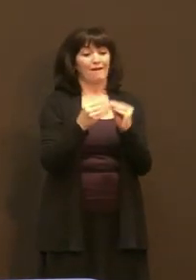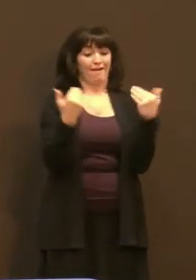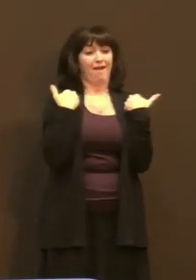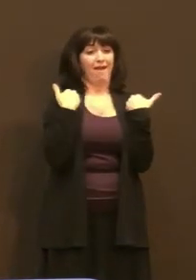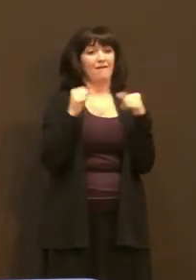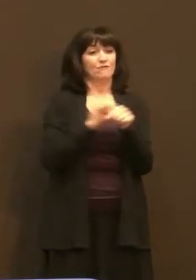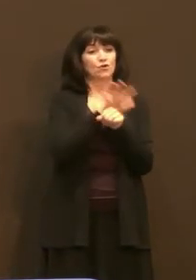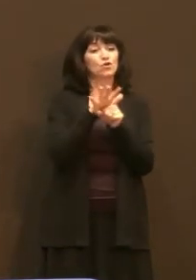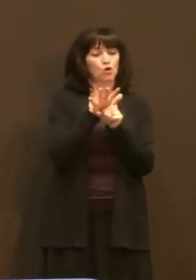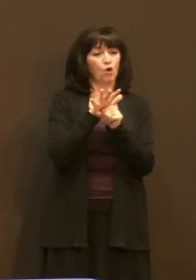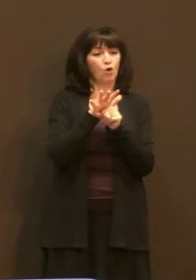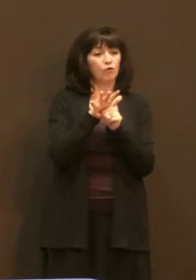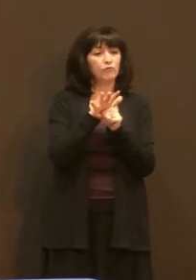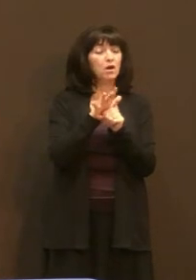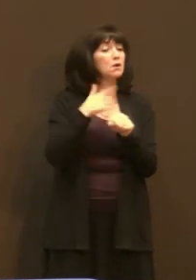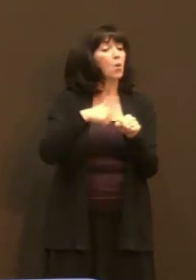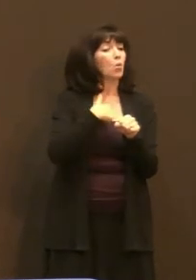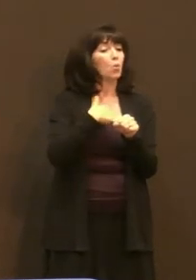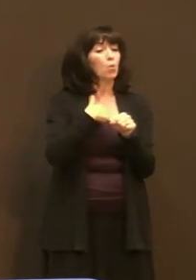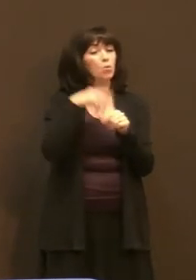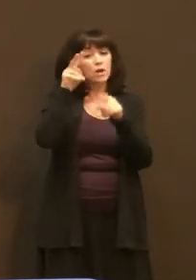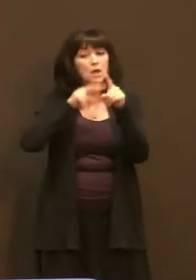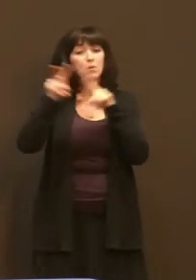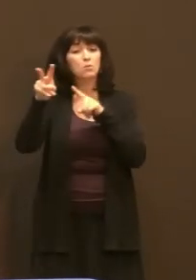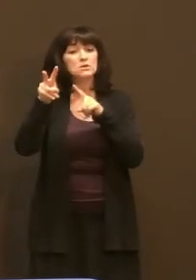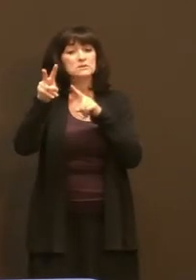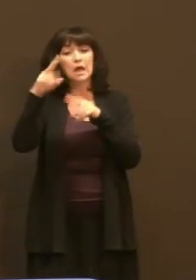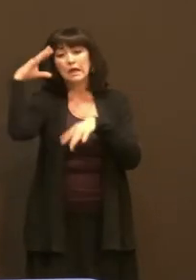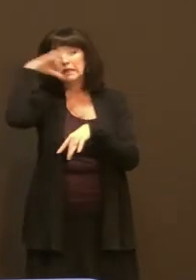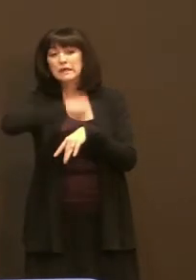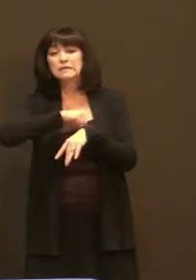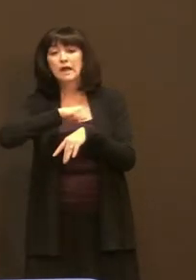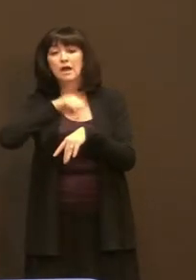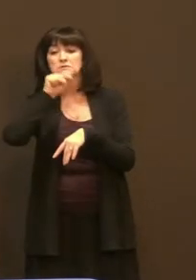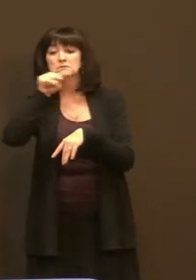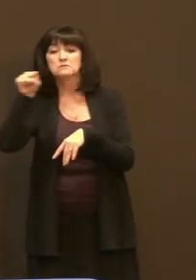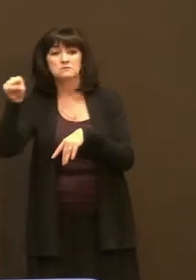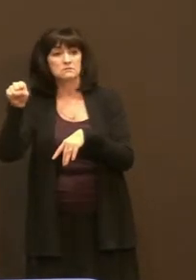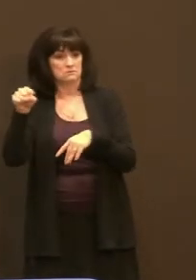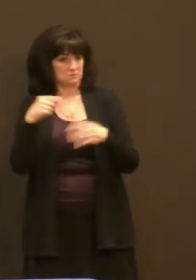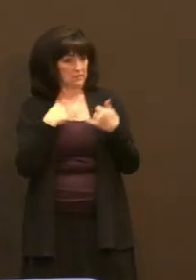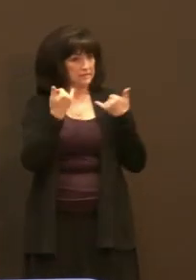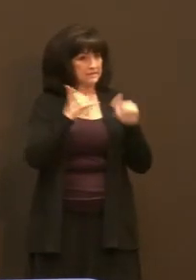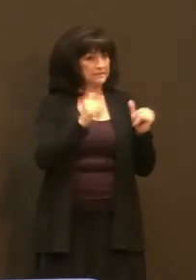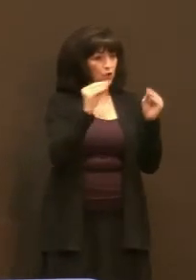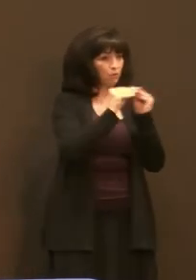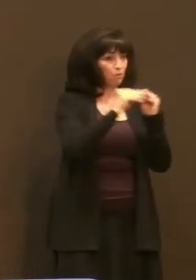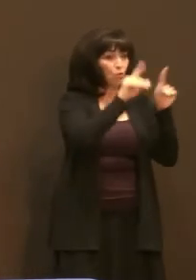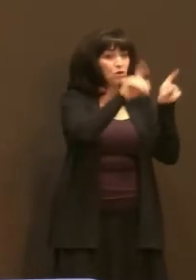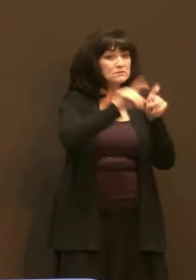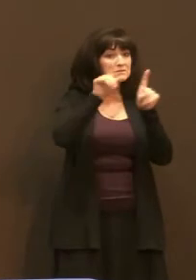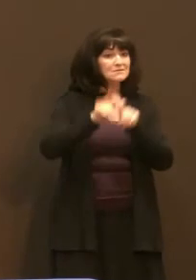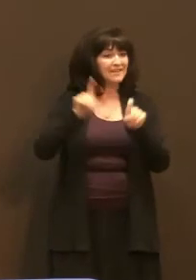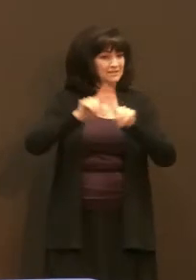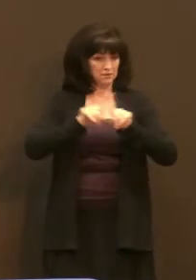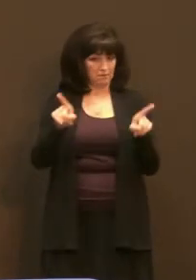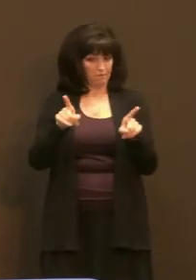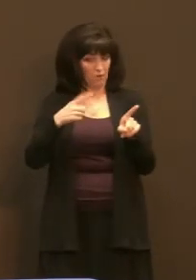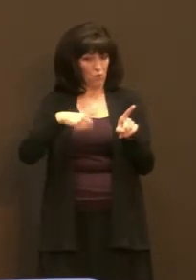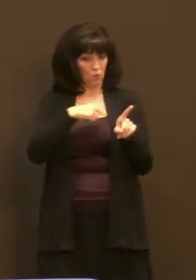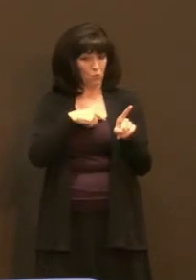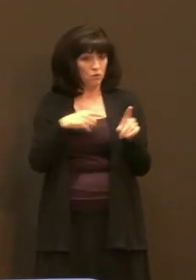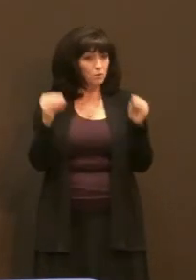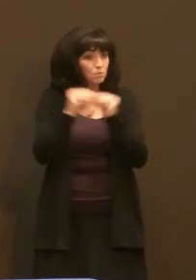aren't what we thought they might be could be a function of testing. If we were doing more testing, I'd have more confidence in the